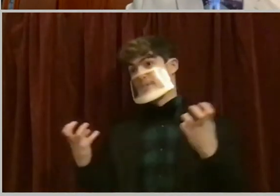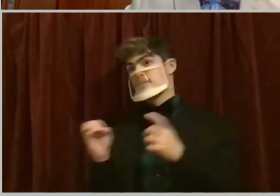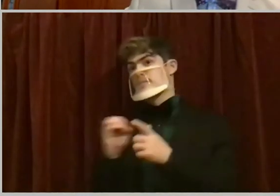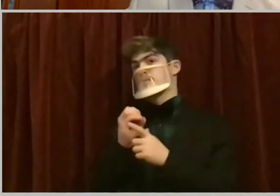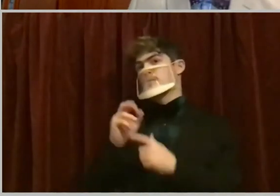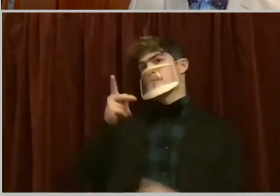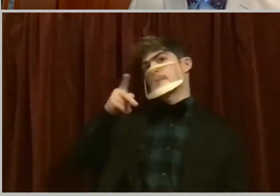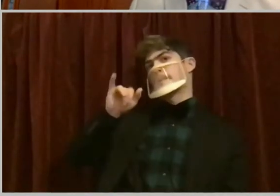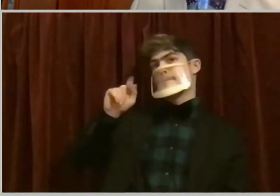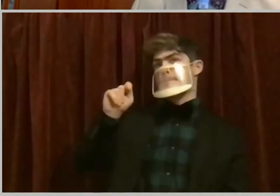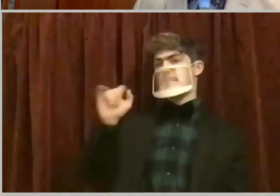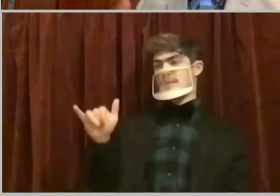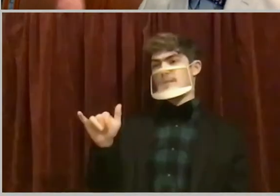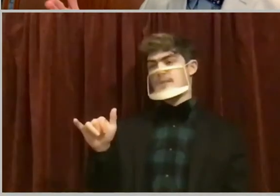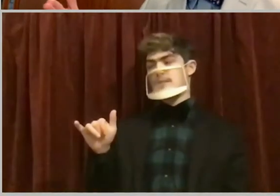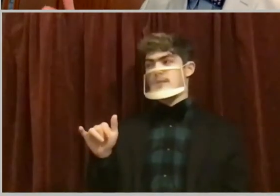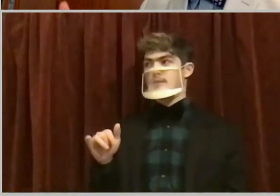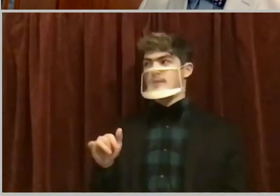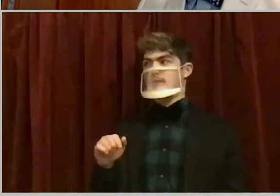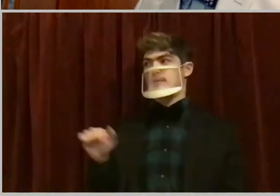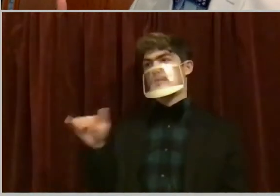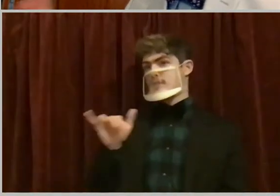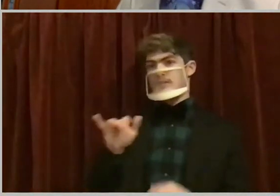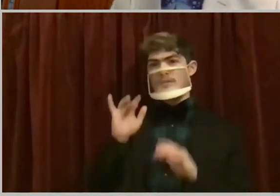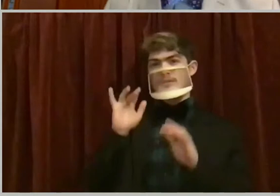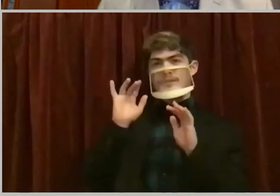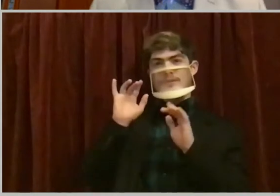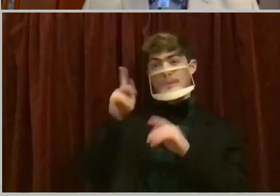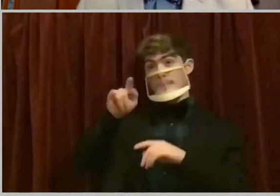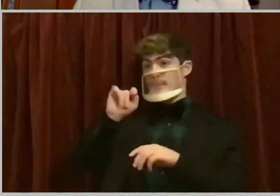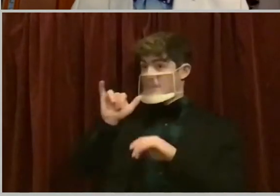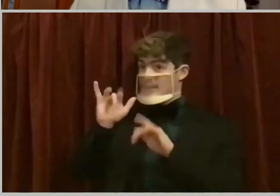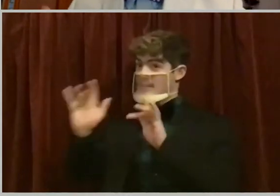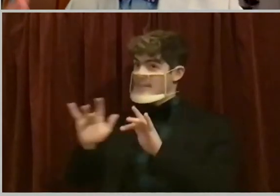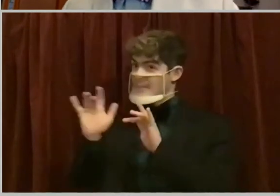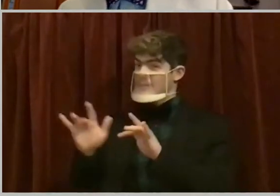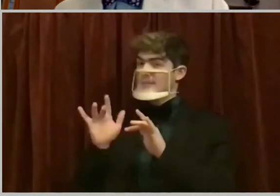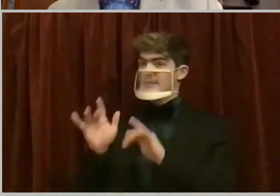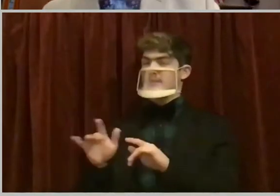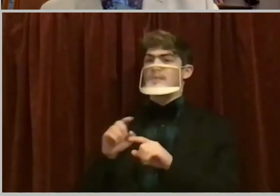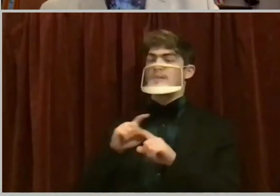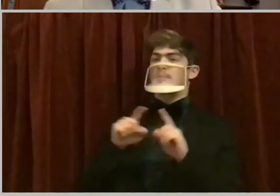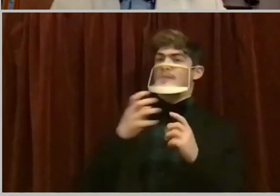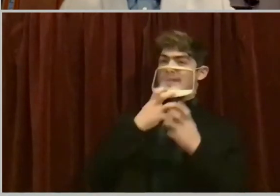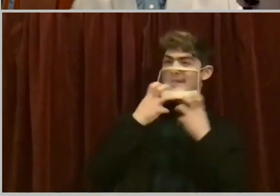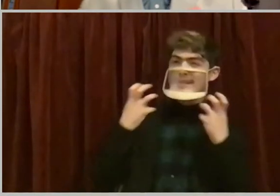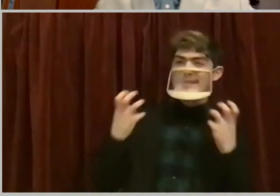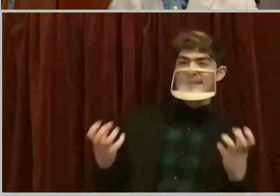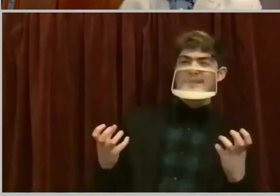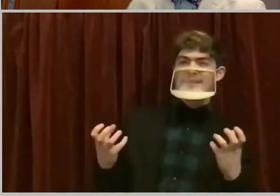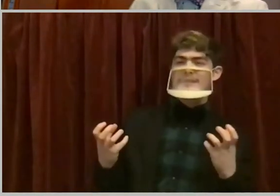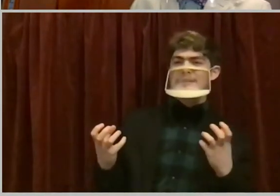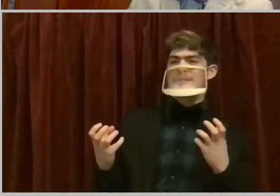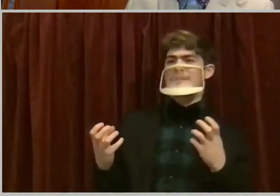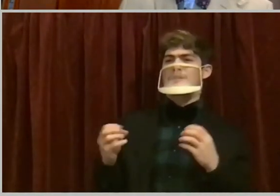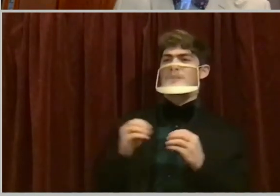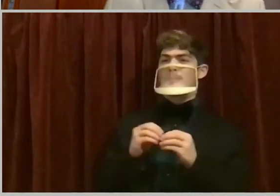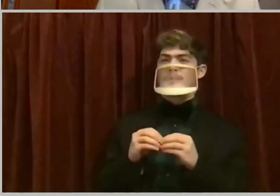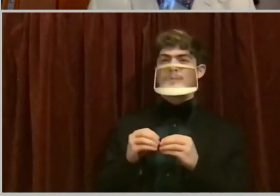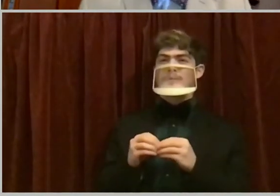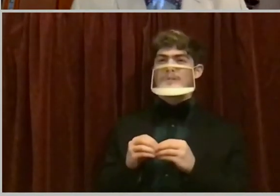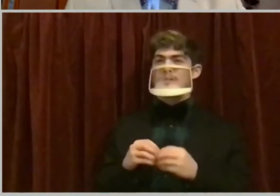typically leads us to ego, to pride, to deception, right? It's like a